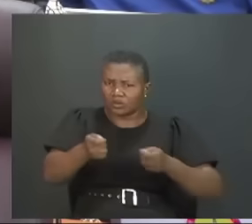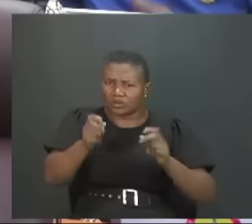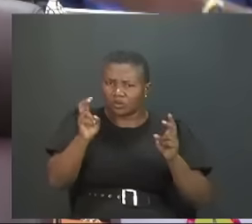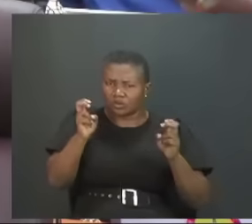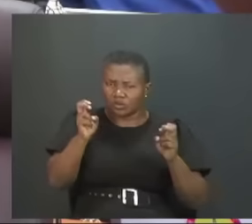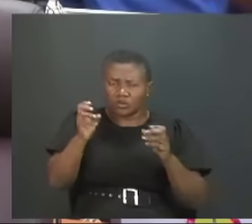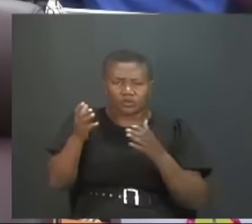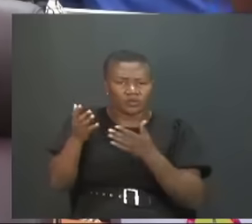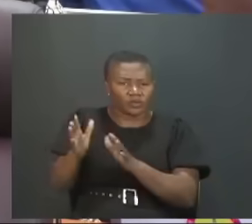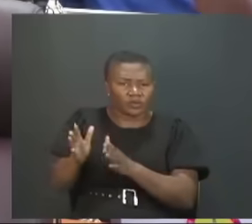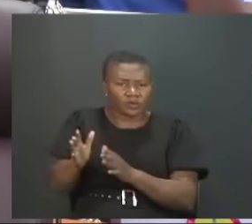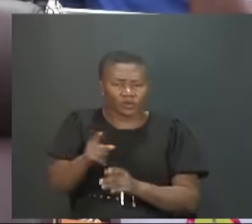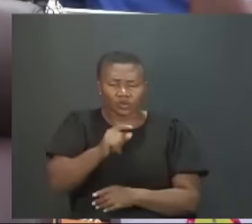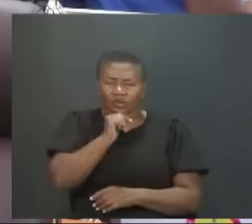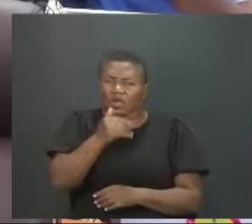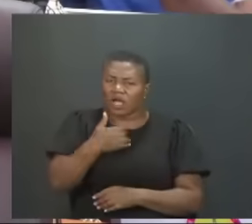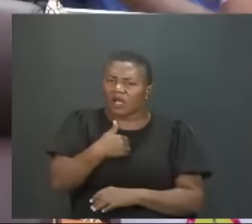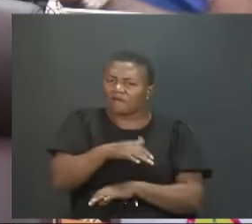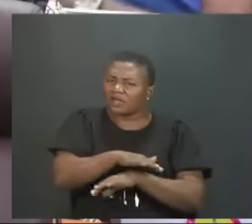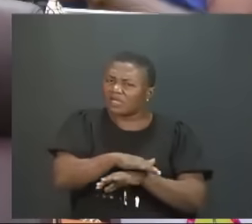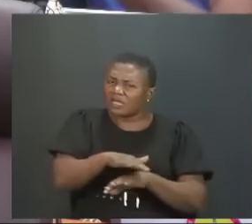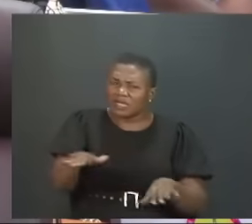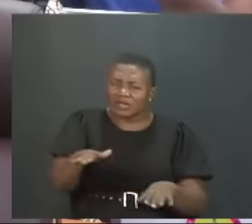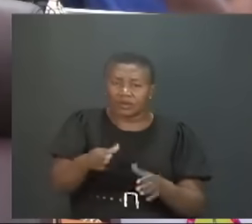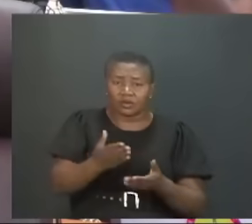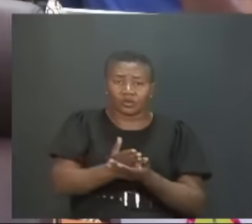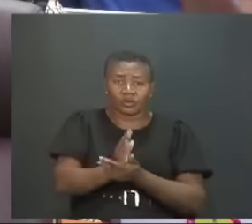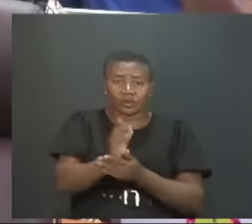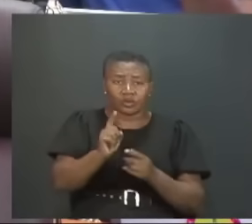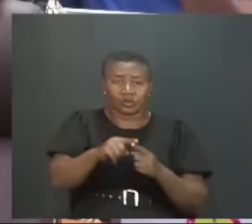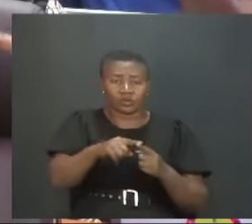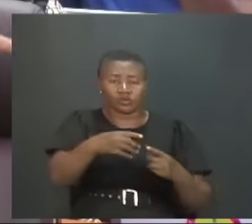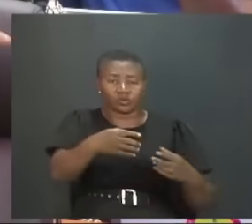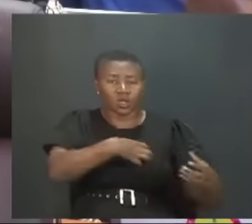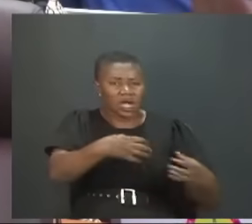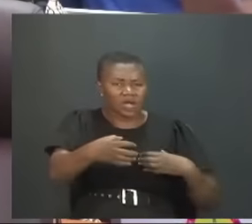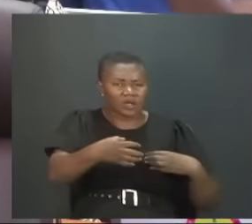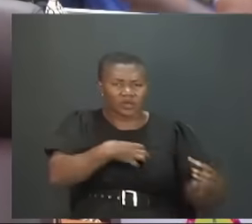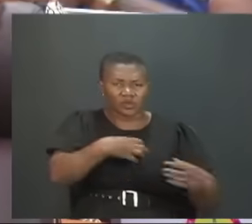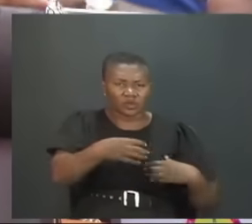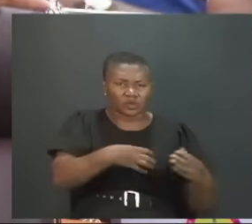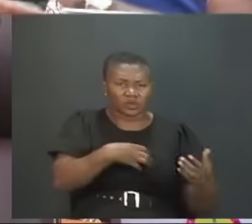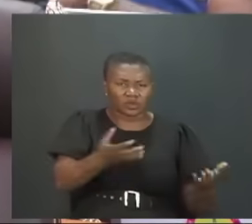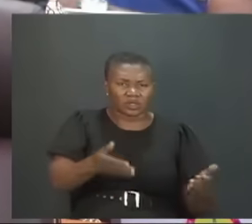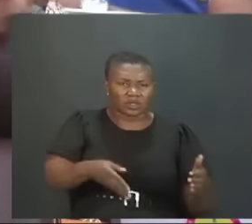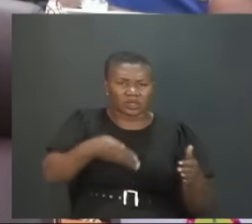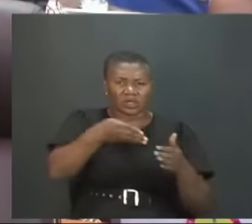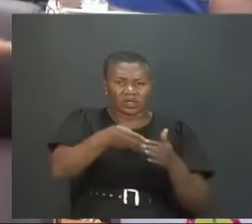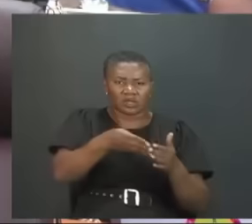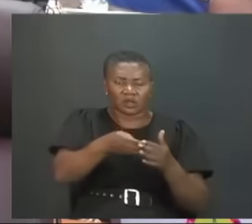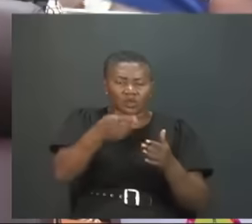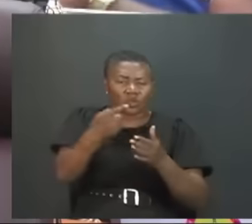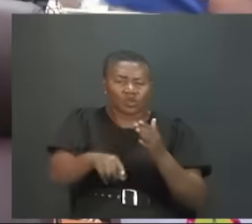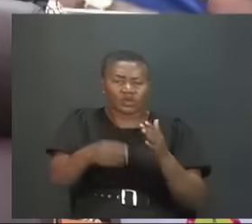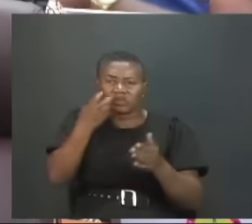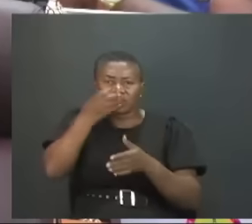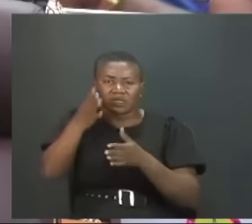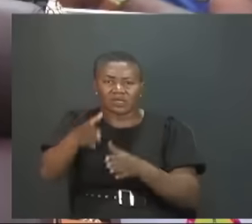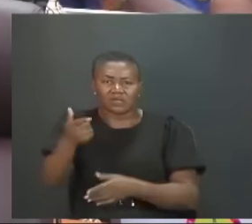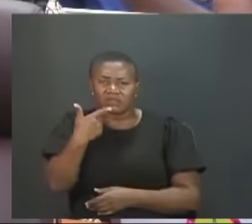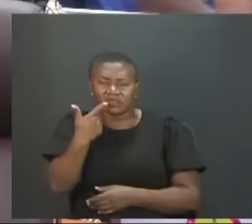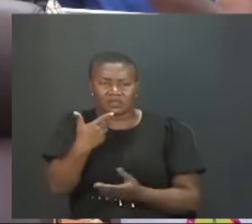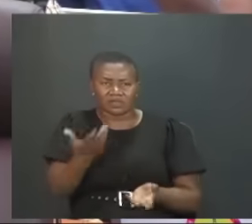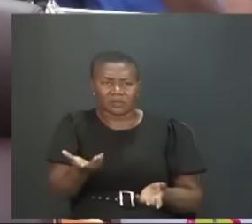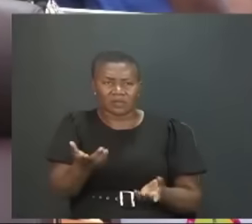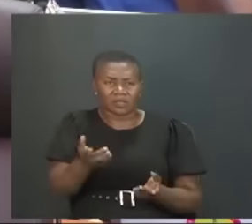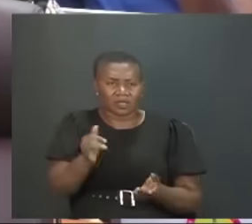ones. You have no right immediately to start arguing against the substance of the ruling of the Speaker. That